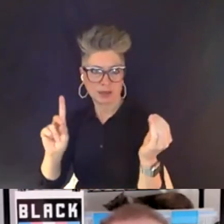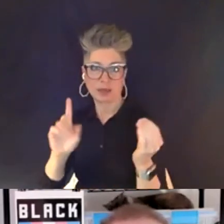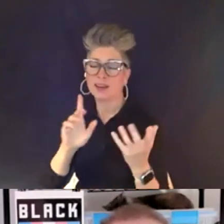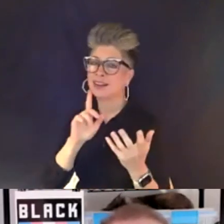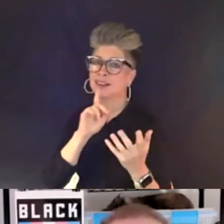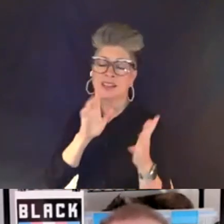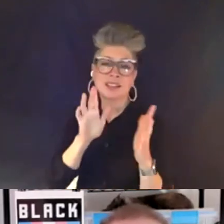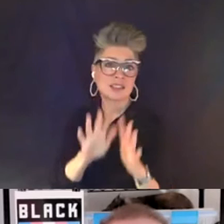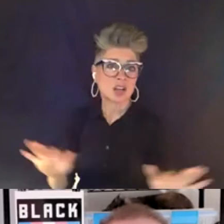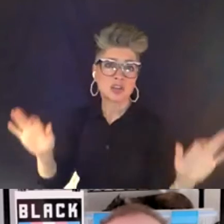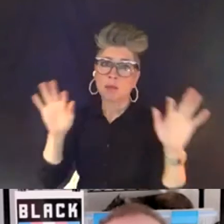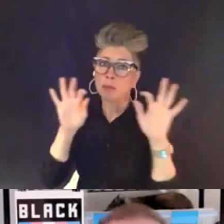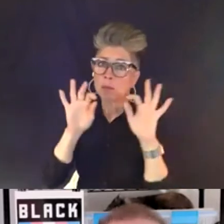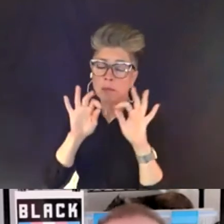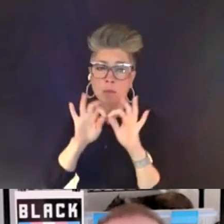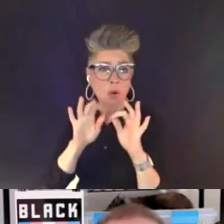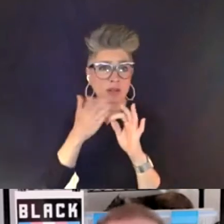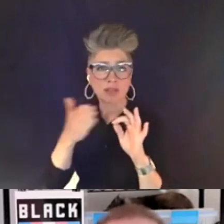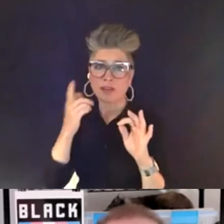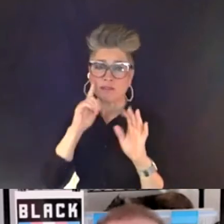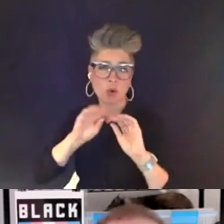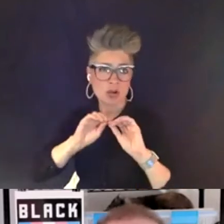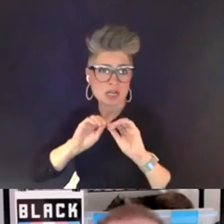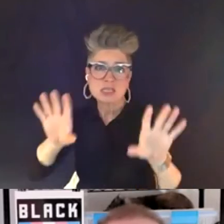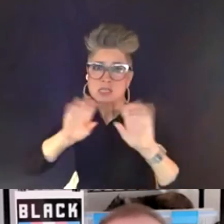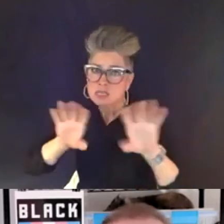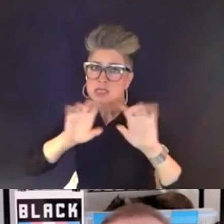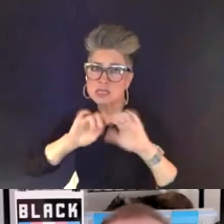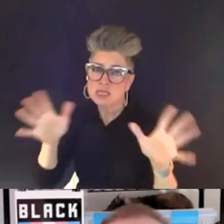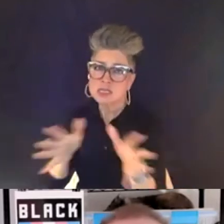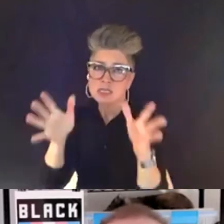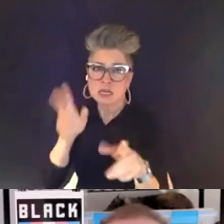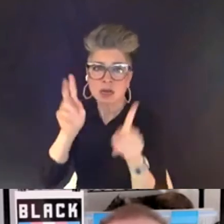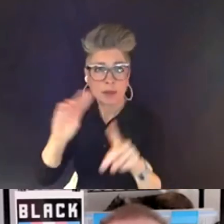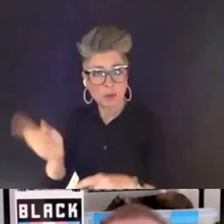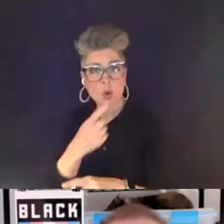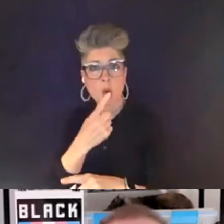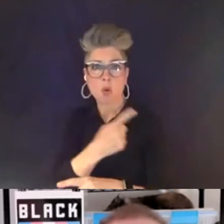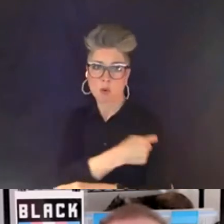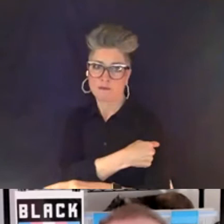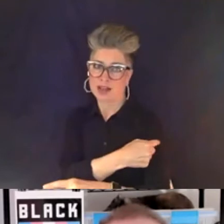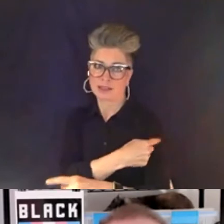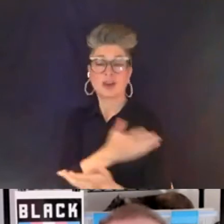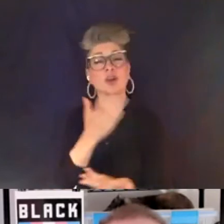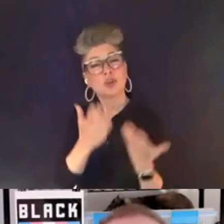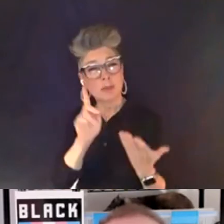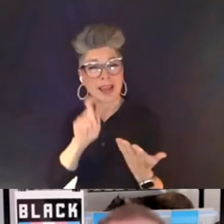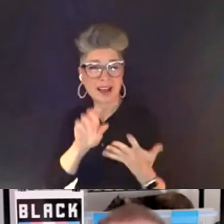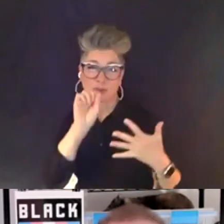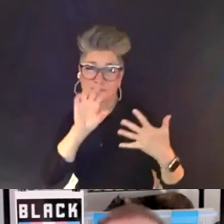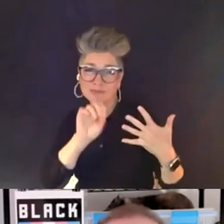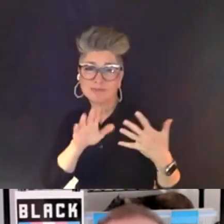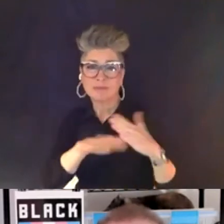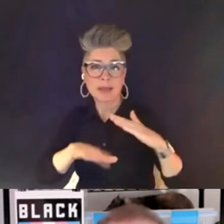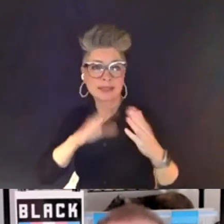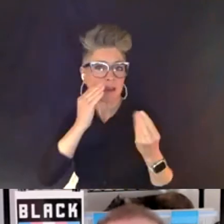plan to outreach to folks that we just want people to get vaccinated. You may have to give basic information, your